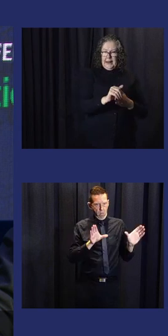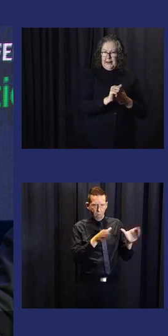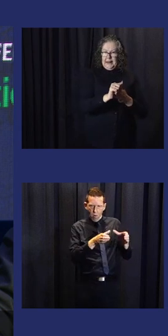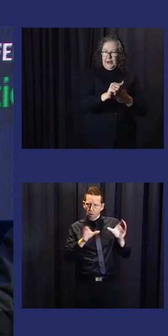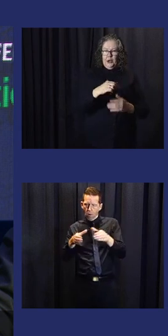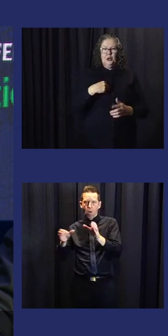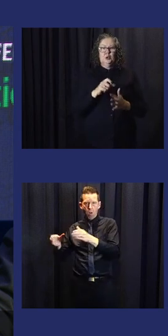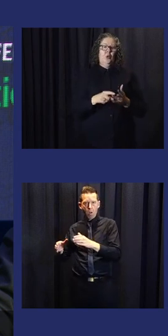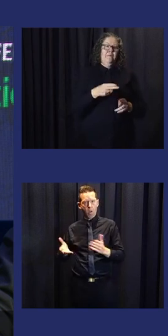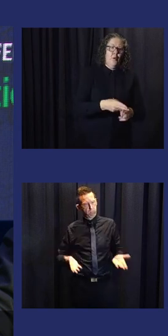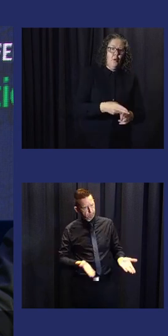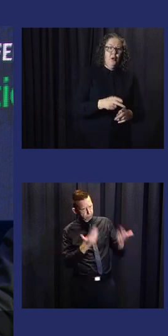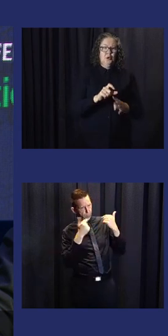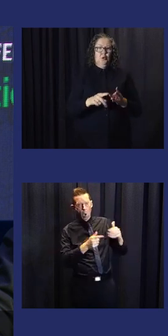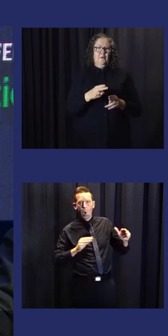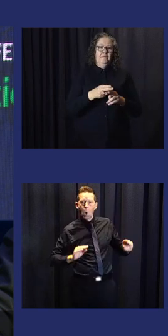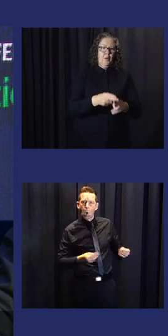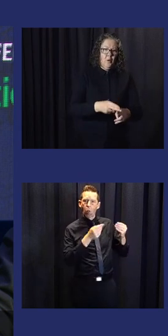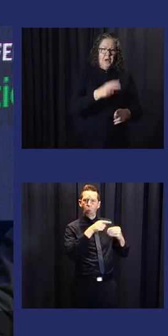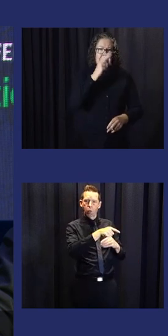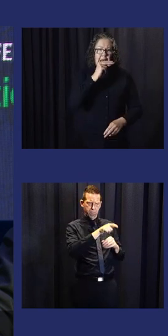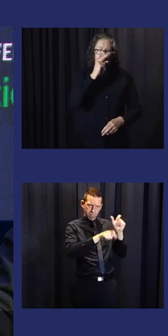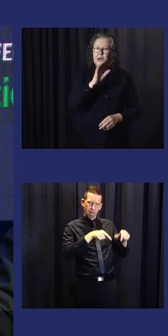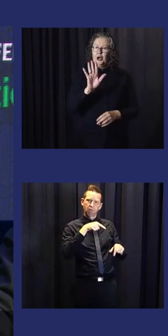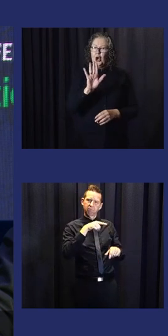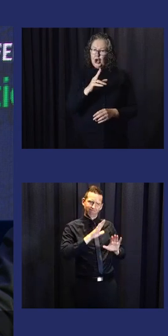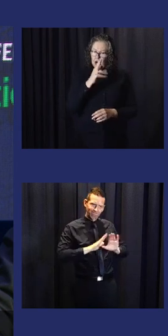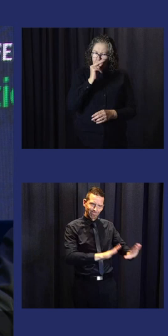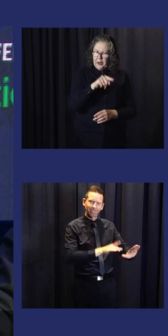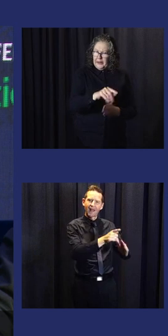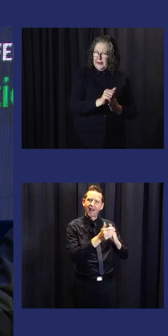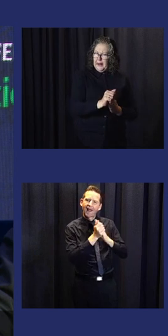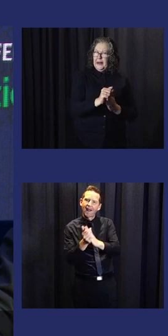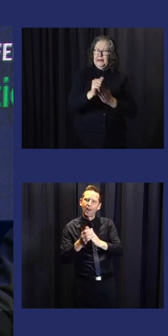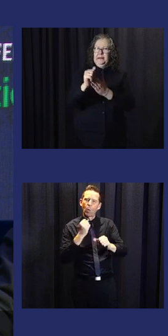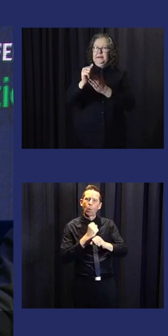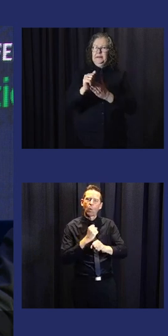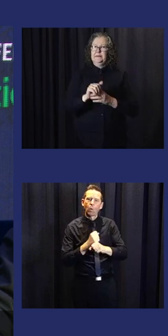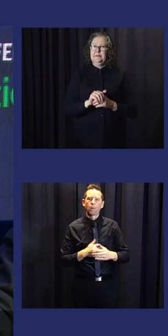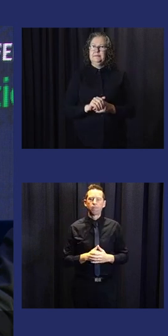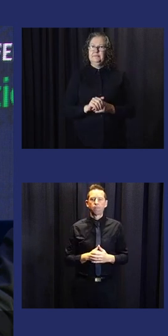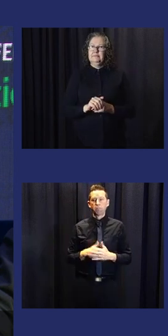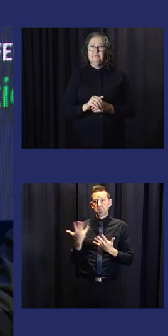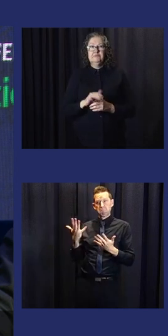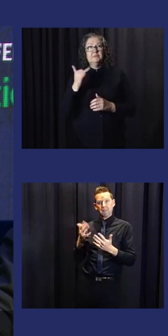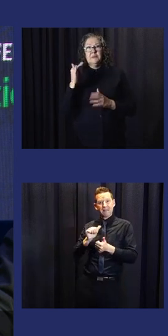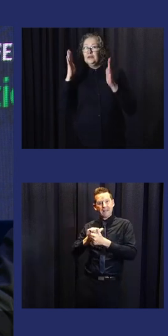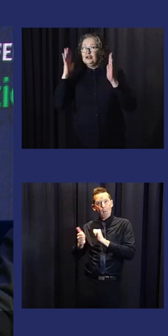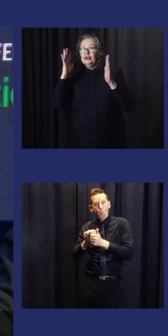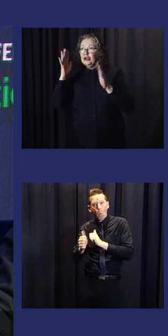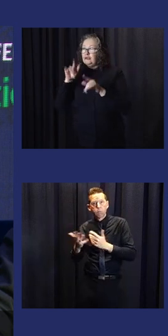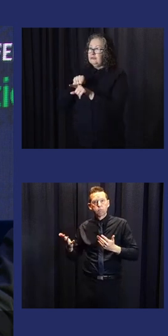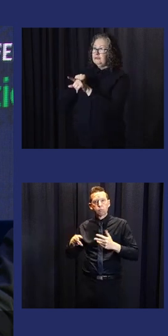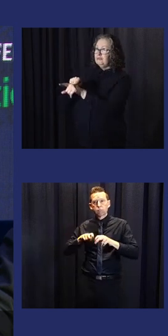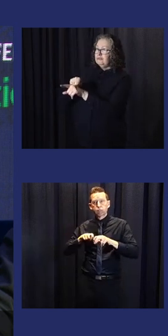things for young people, but youth-led sets of work, and faith-based and sporting ties